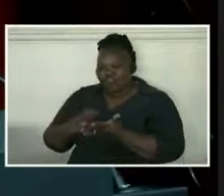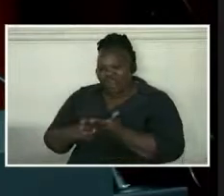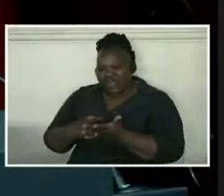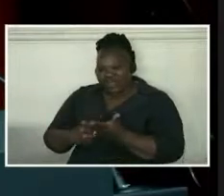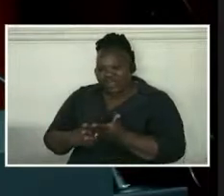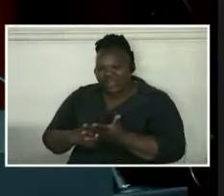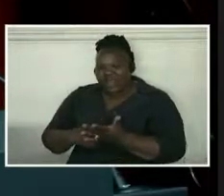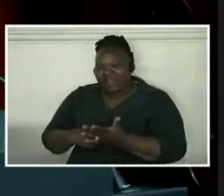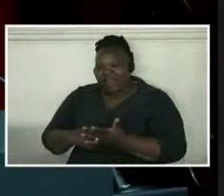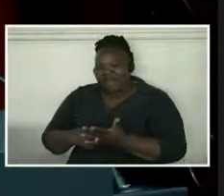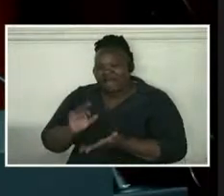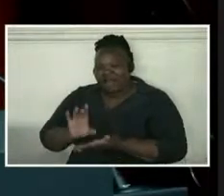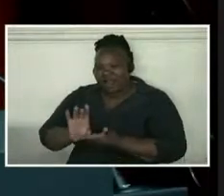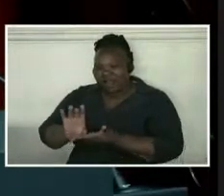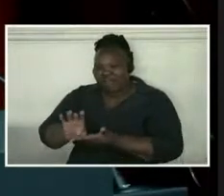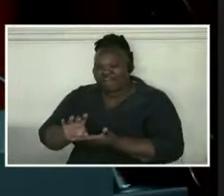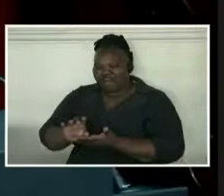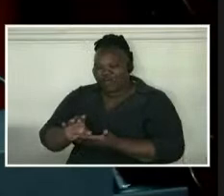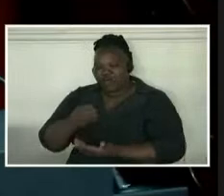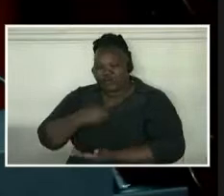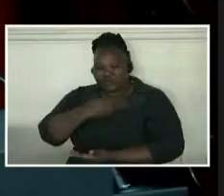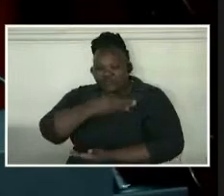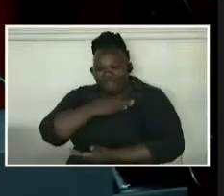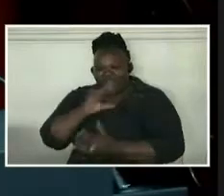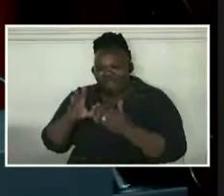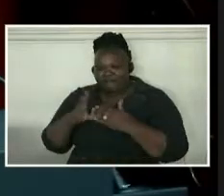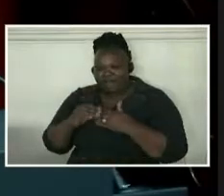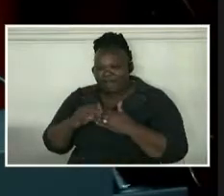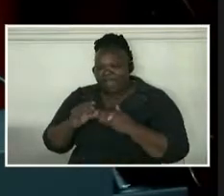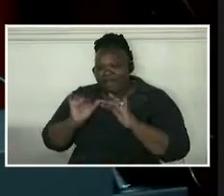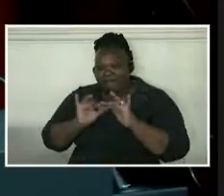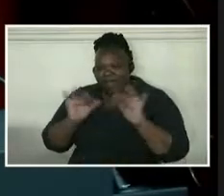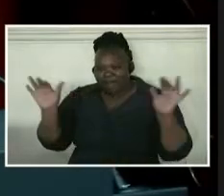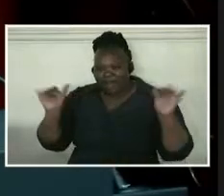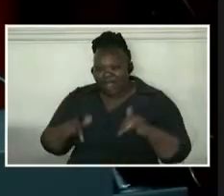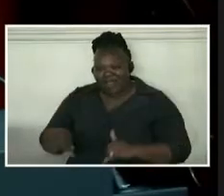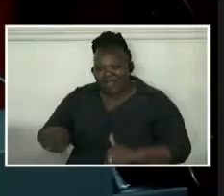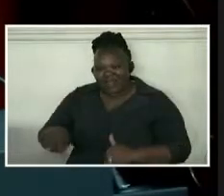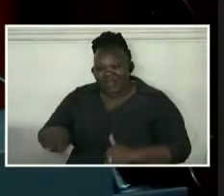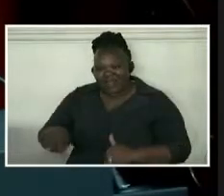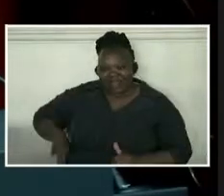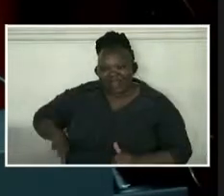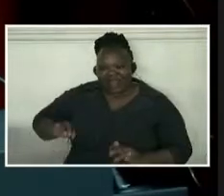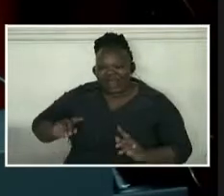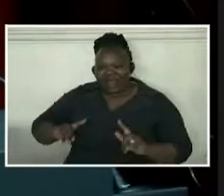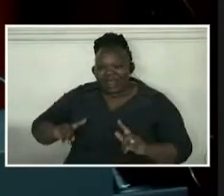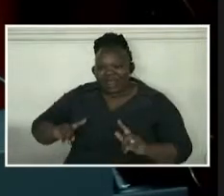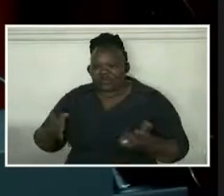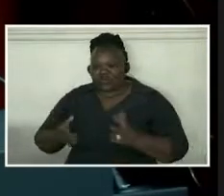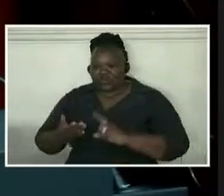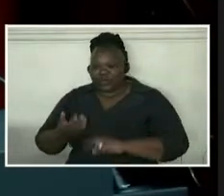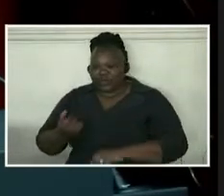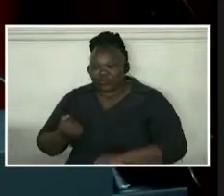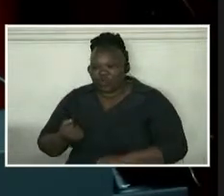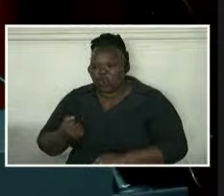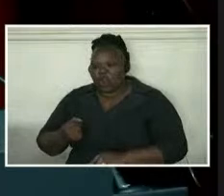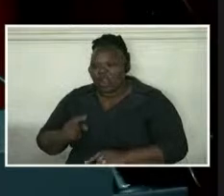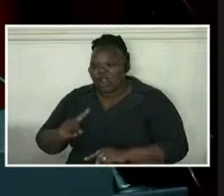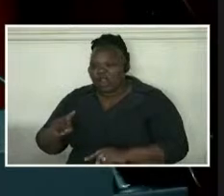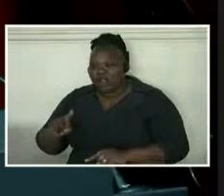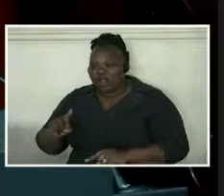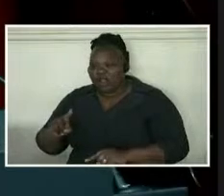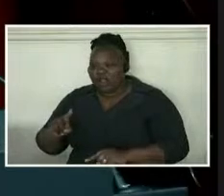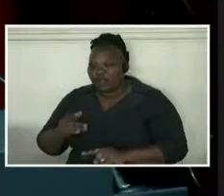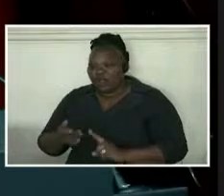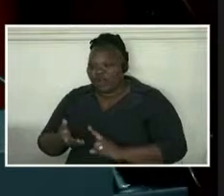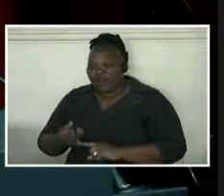than 50 staff members fortunately for the people of this province salary money cannot be rolled over otherwise it would have also found its